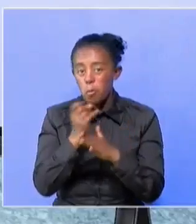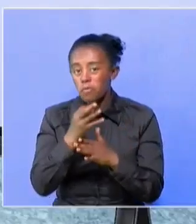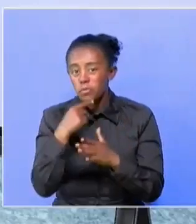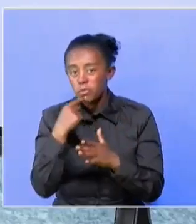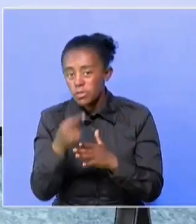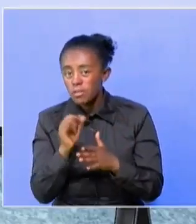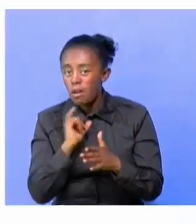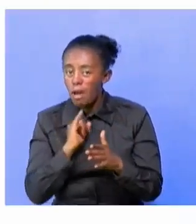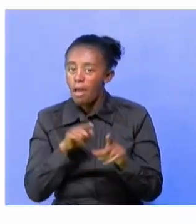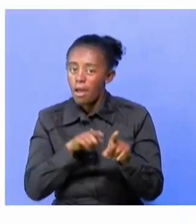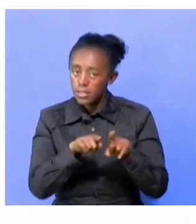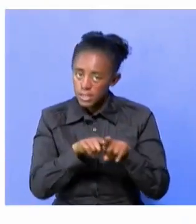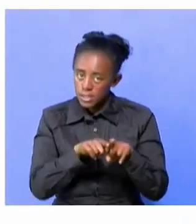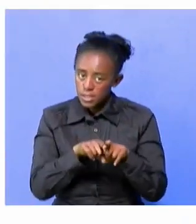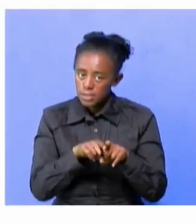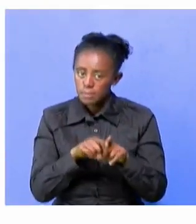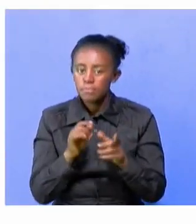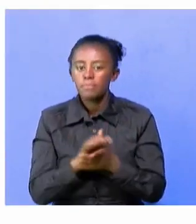I agree.